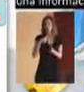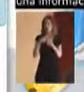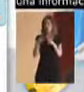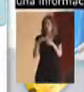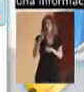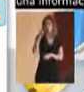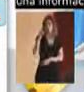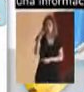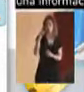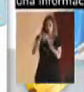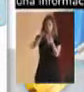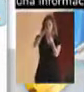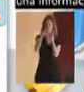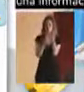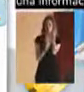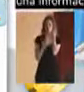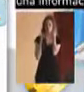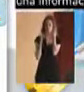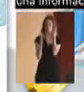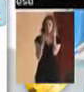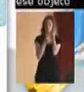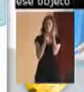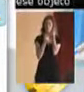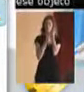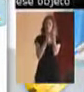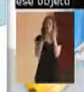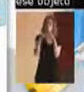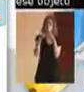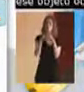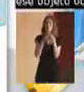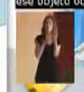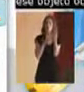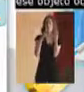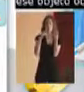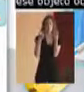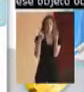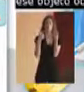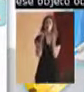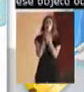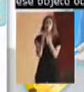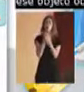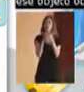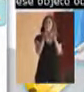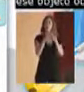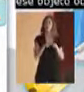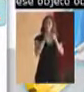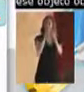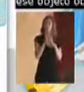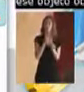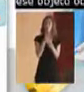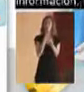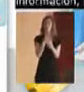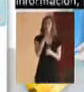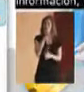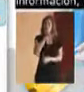obtained information, three-dimensional information on the object, and we